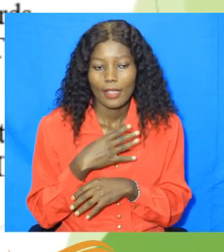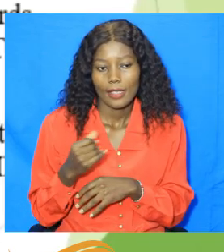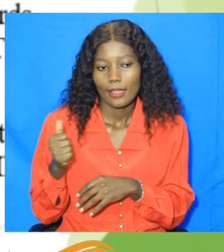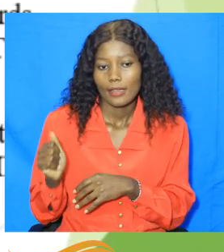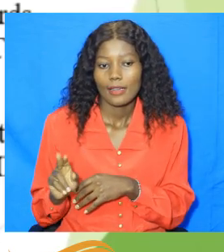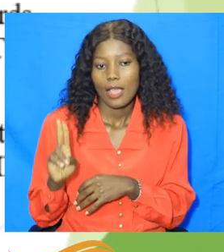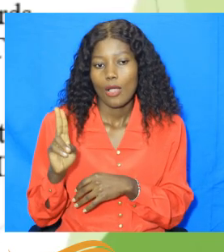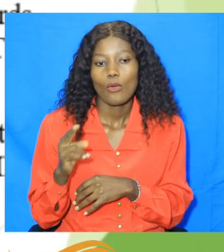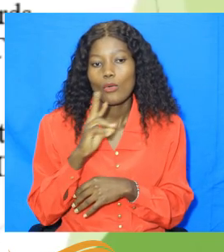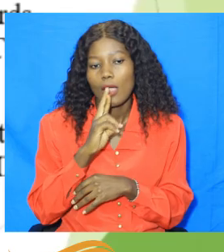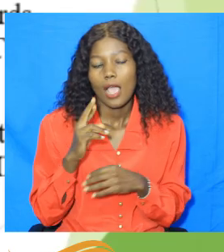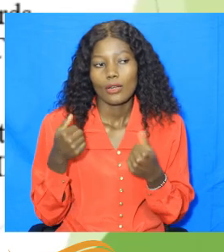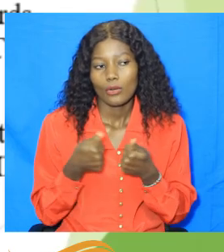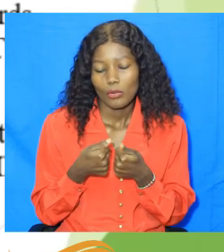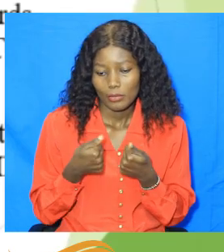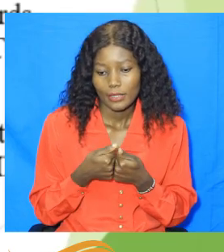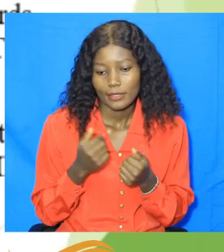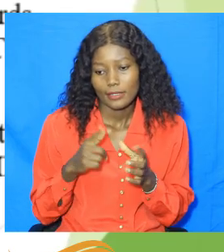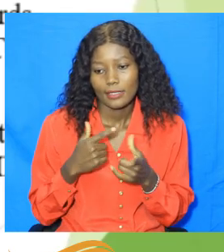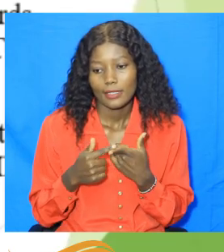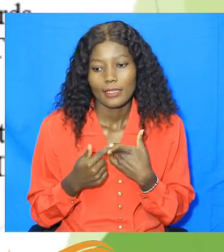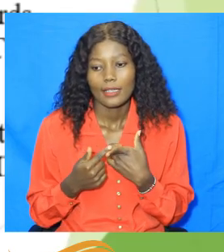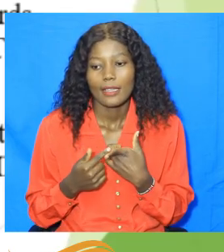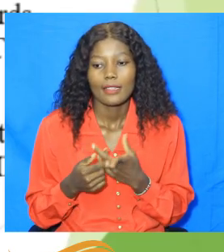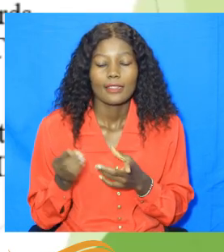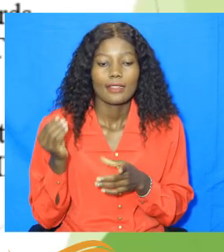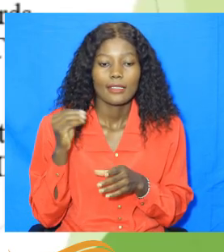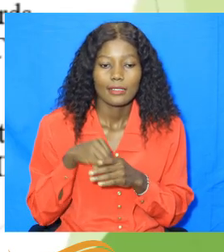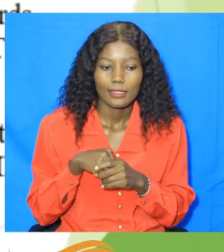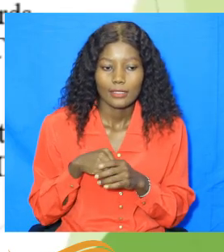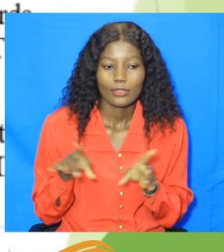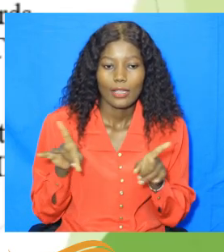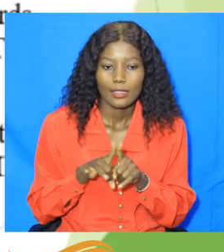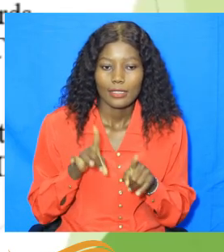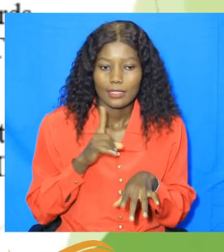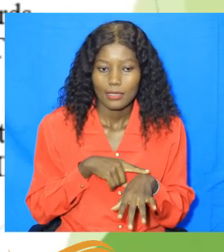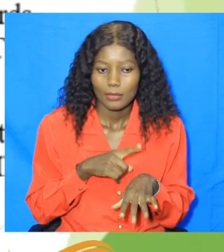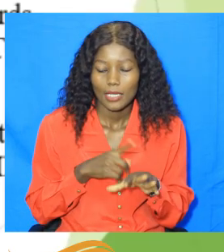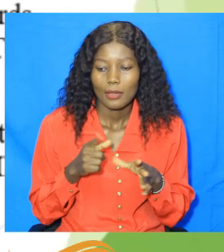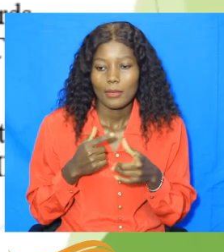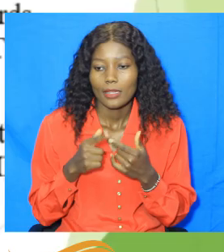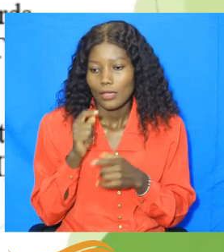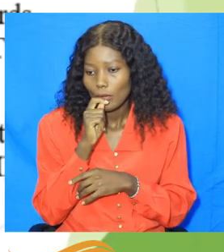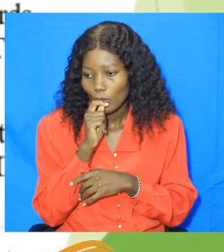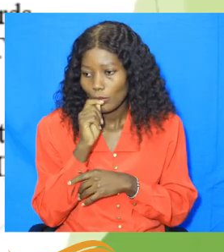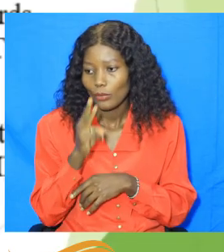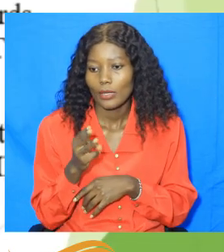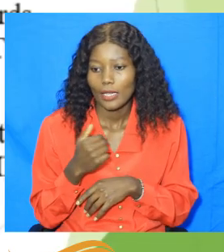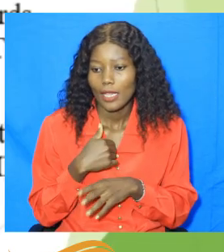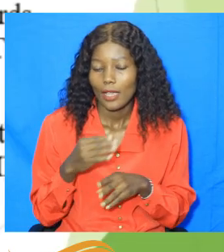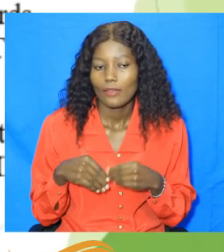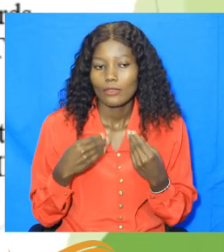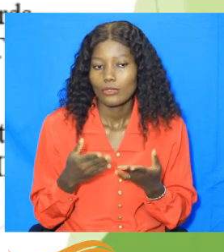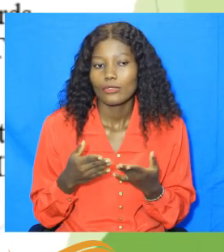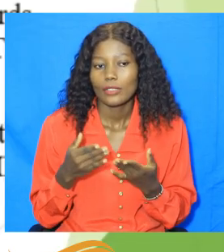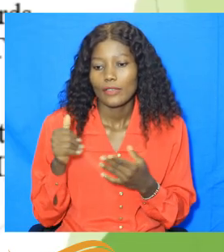competing, then they score at the same time. The referee will have to award